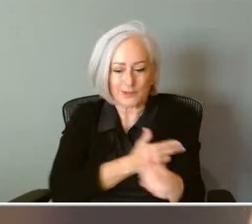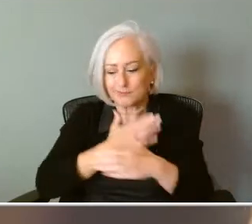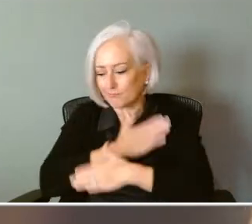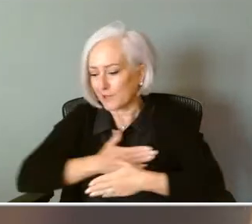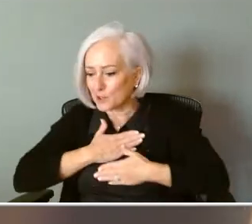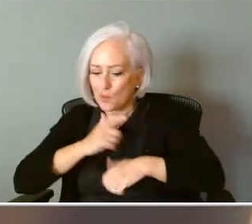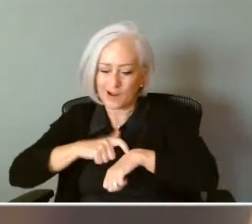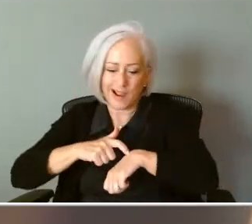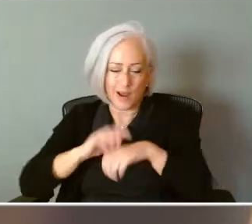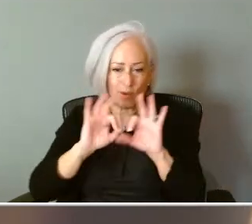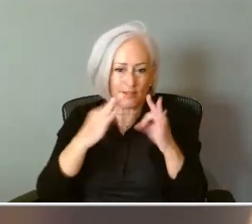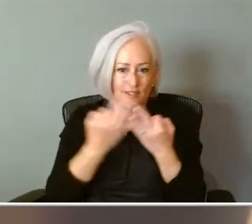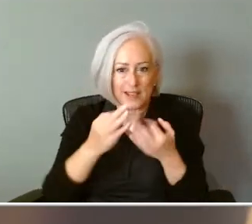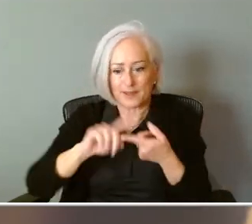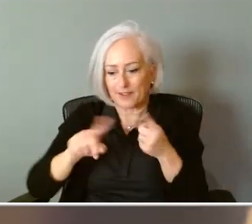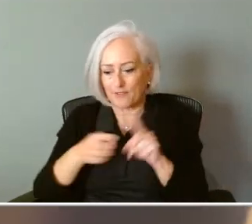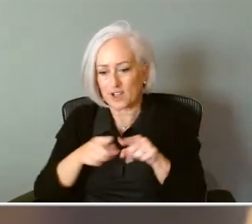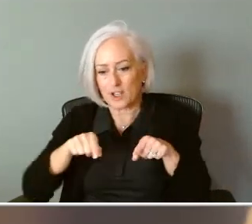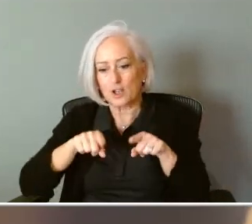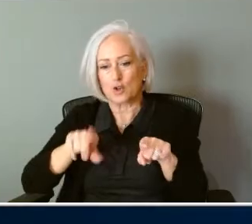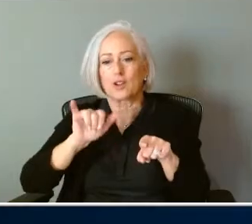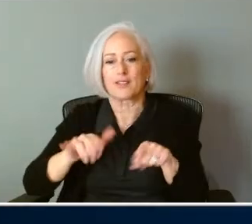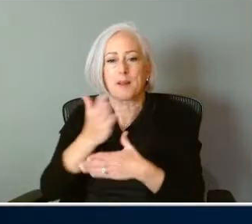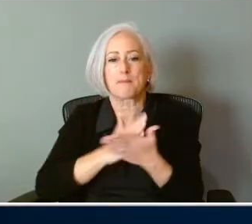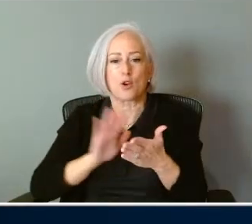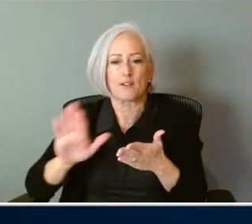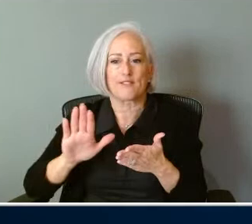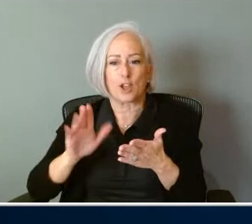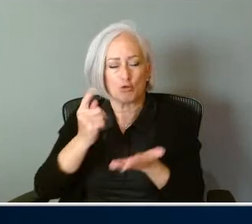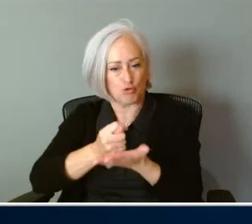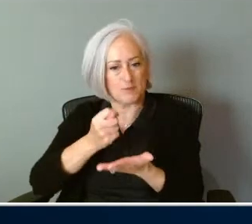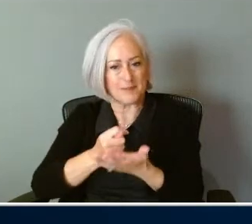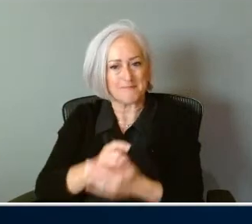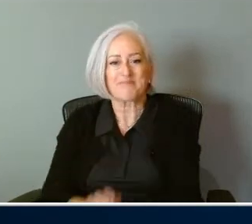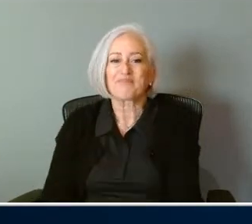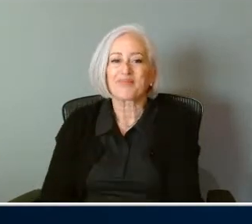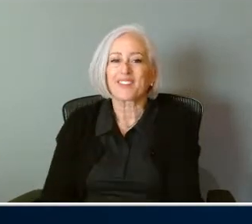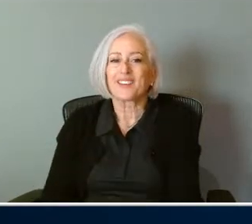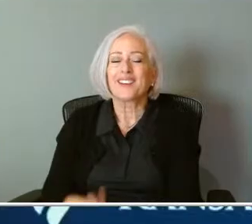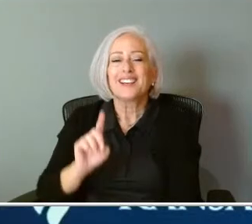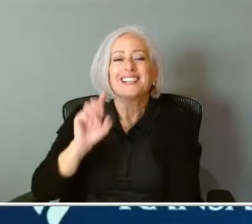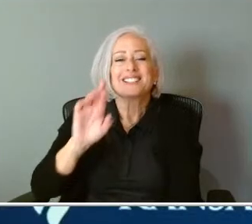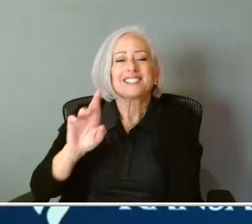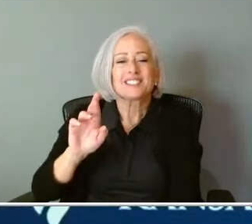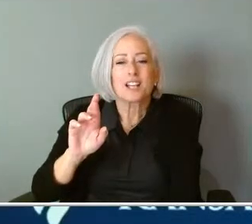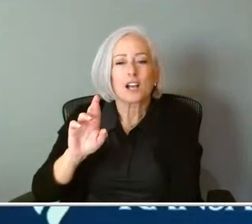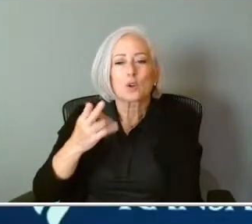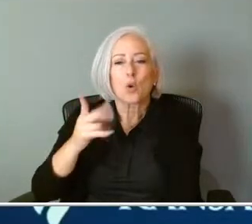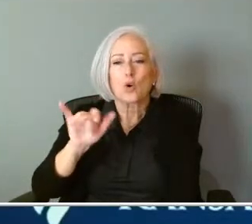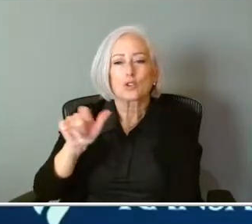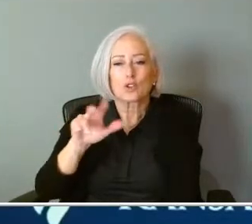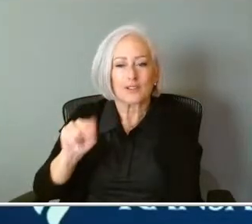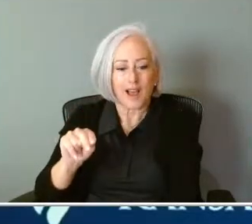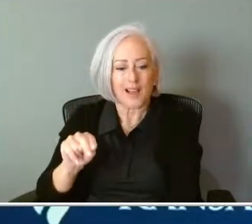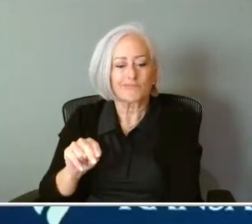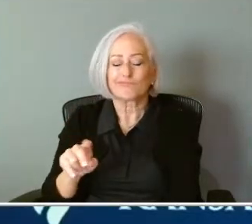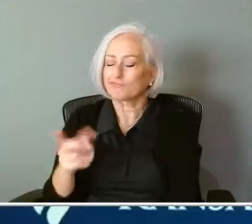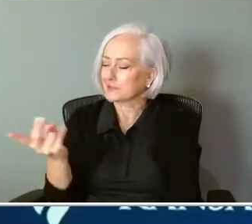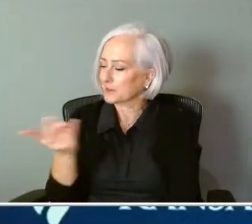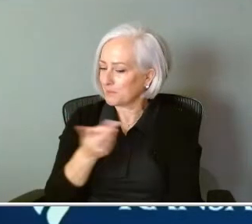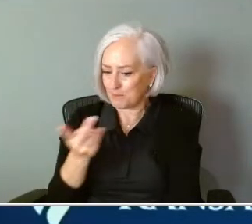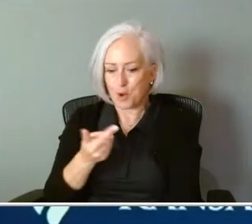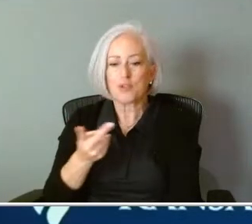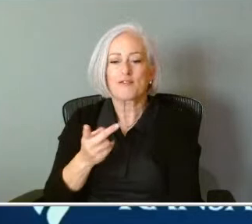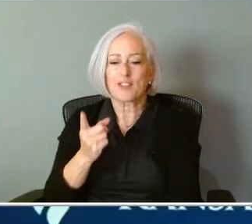friends during that important part of their journey. Dr. Holzberlein. Yeah, I mean, certainly echo both of those things, and I think one